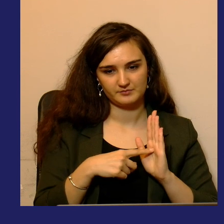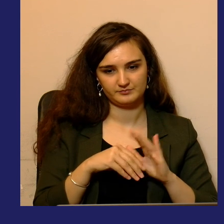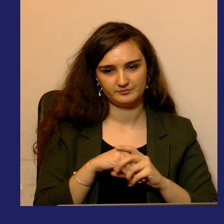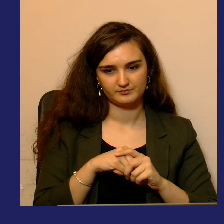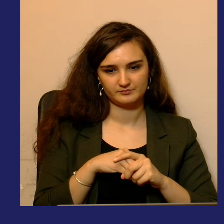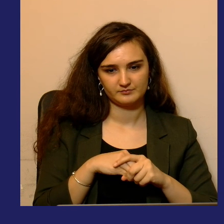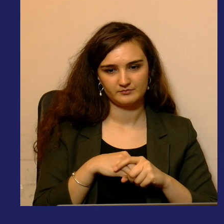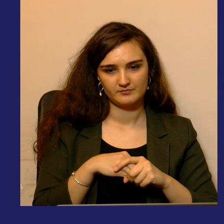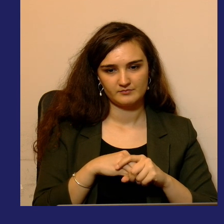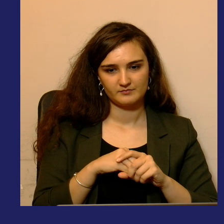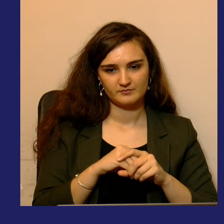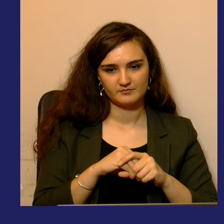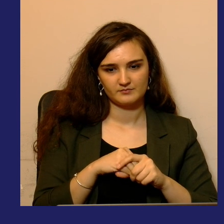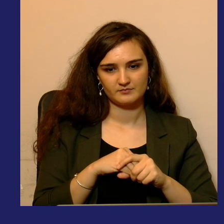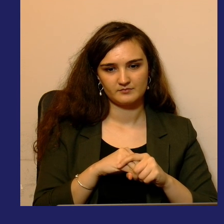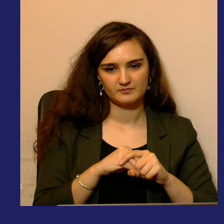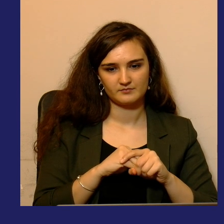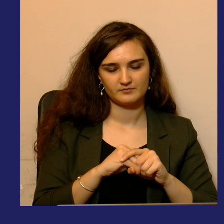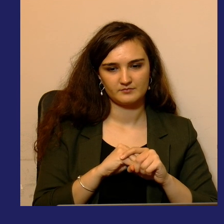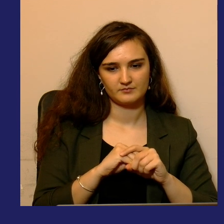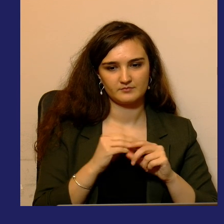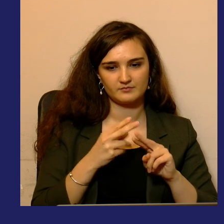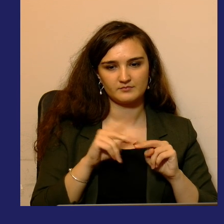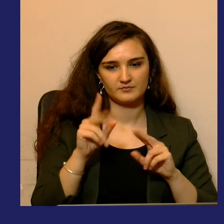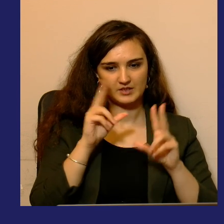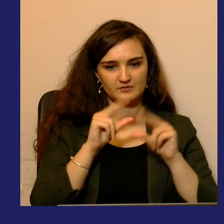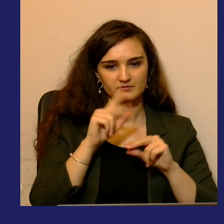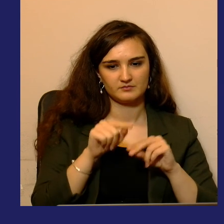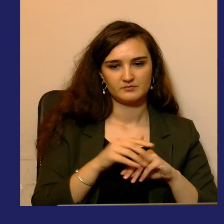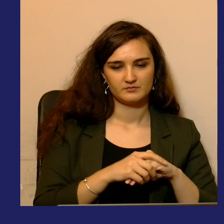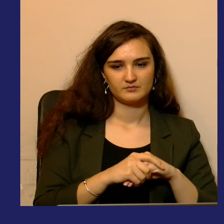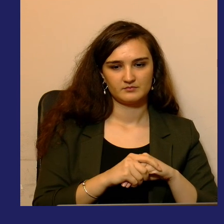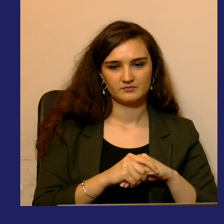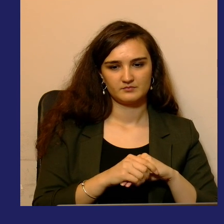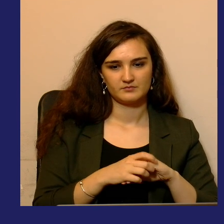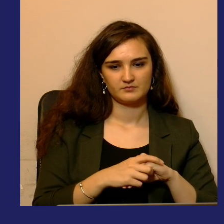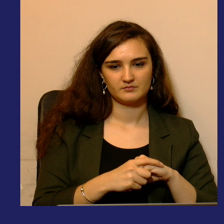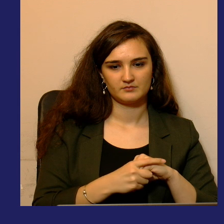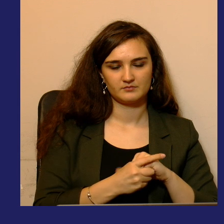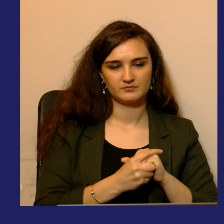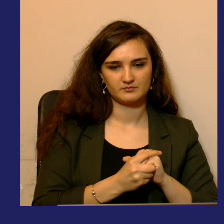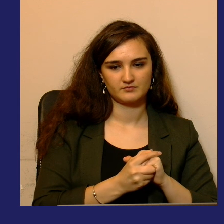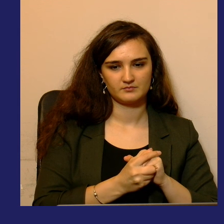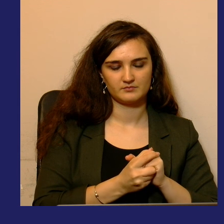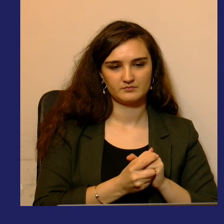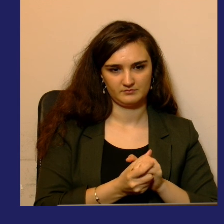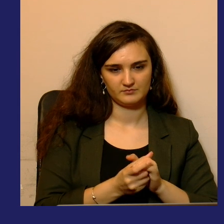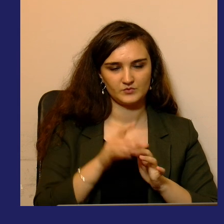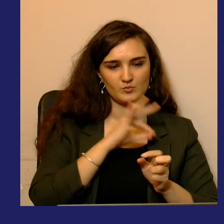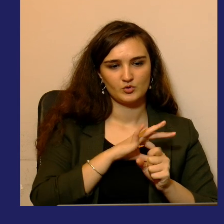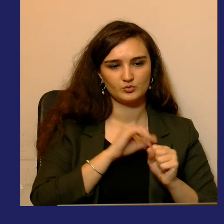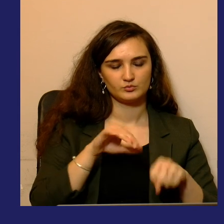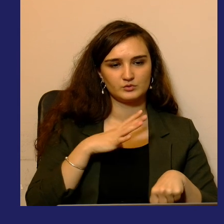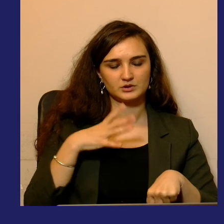international practice, good practices, regulations that we can in future use in Georgia. So thank you very much,